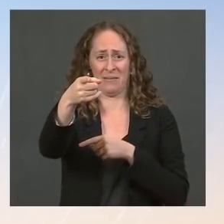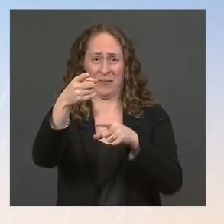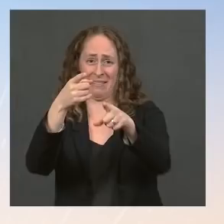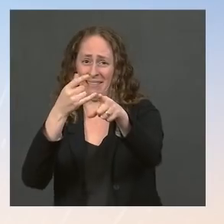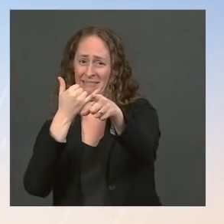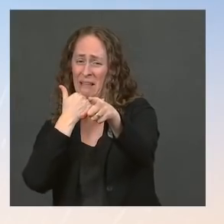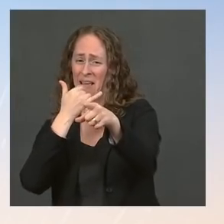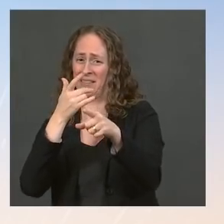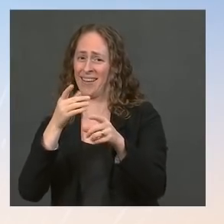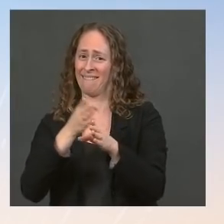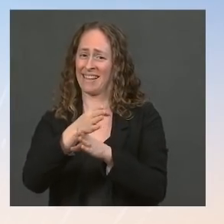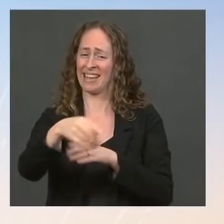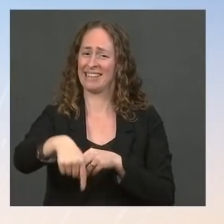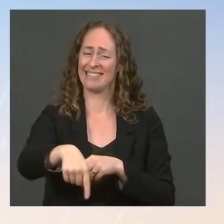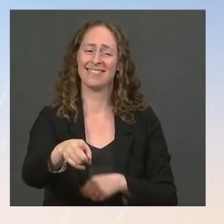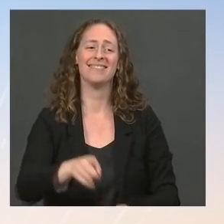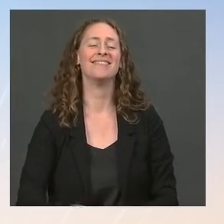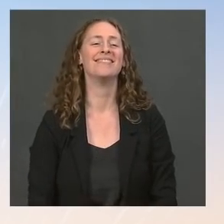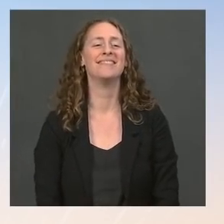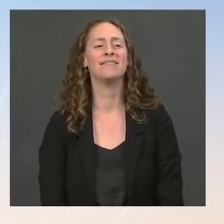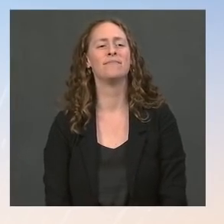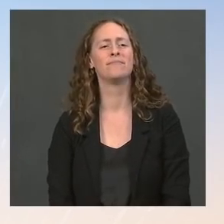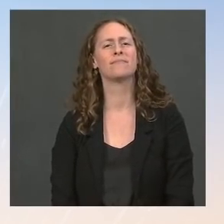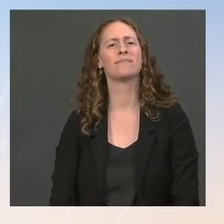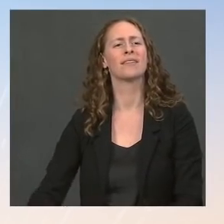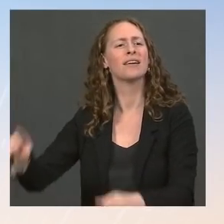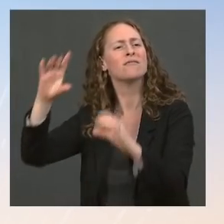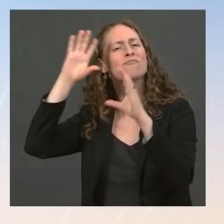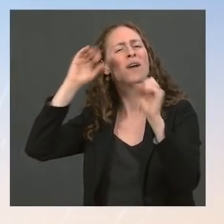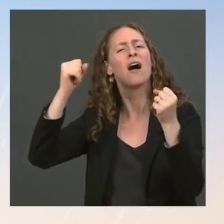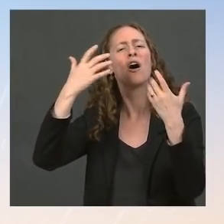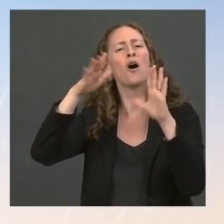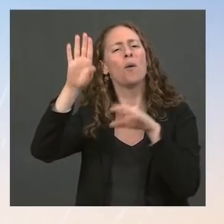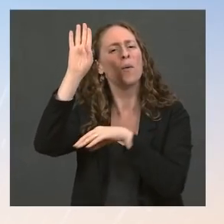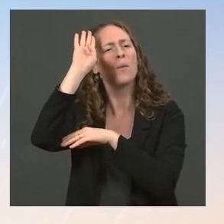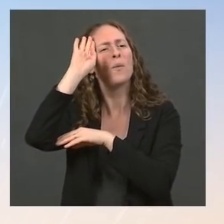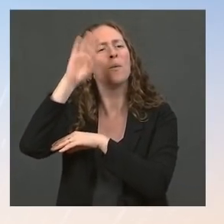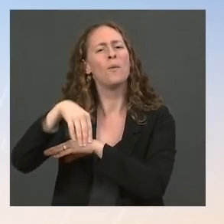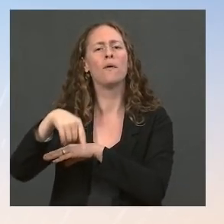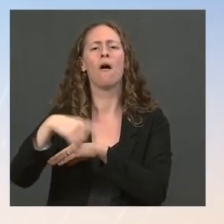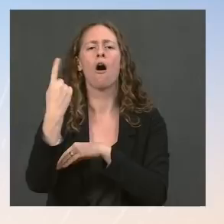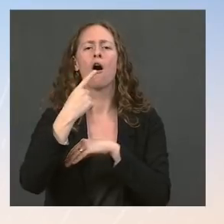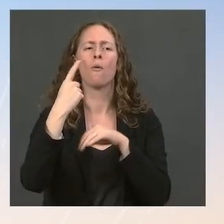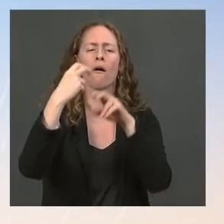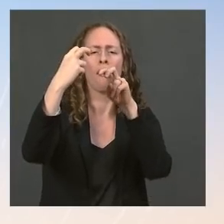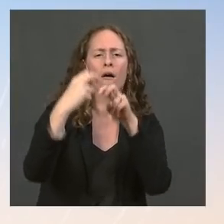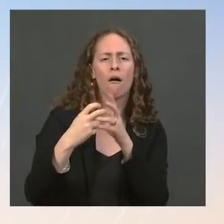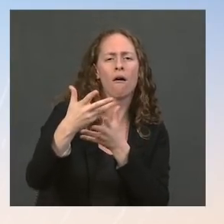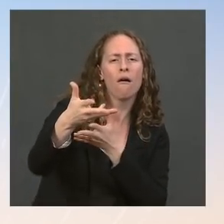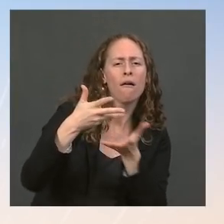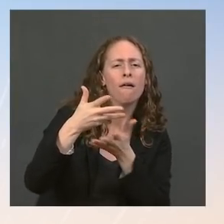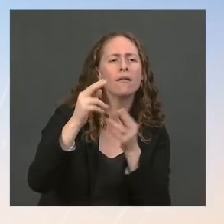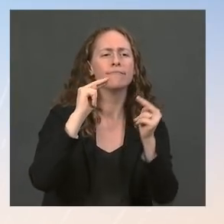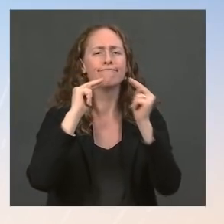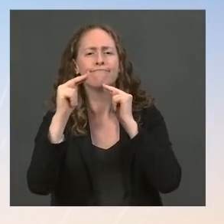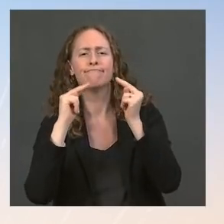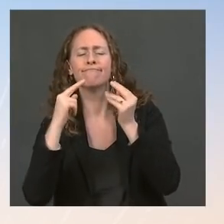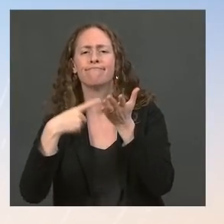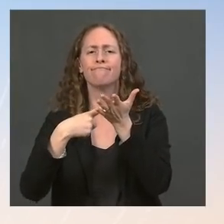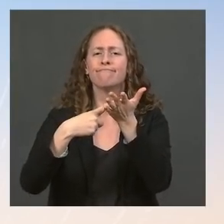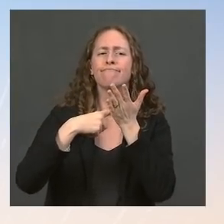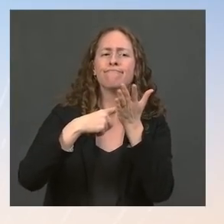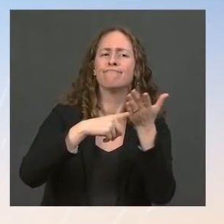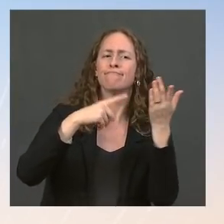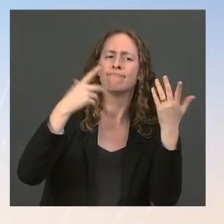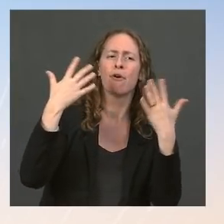I would say the president knew that this would require a range of discussions, negotiations, long conversations. He's obviously been through